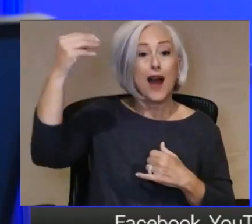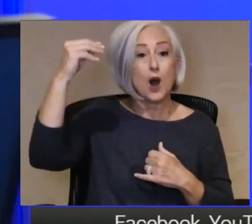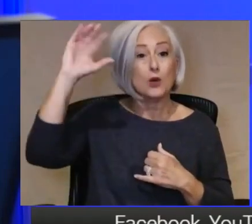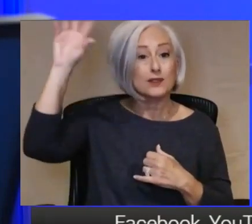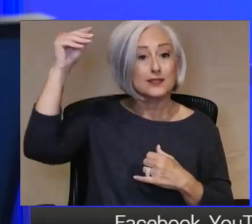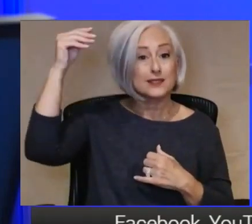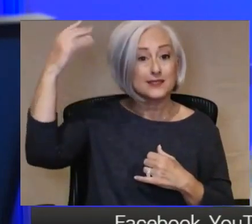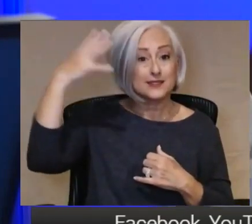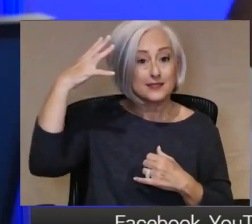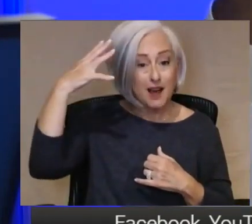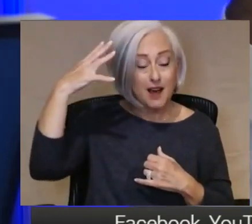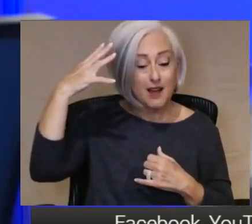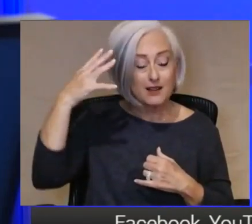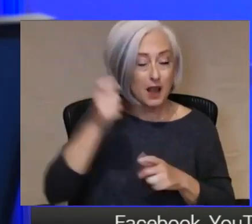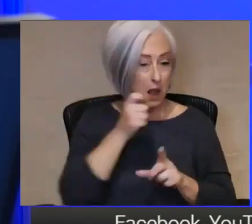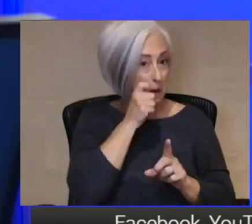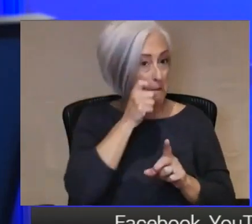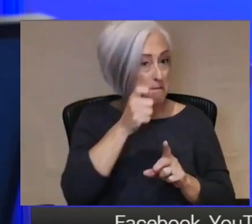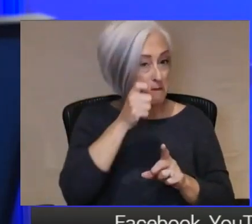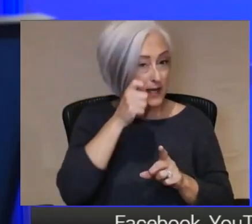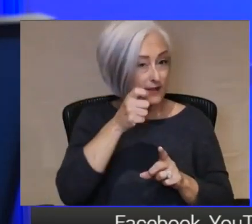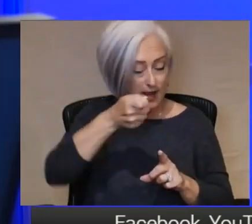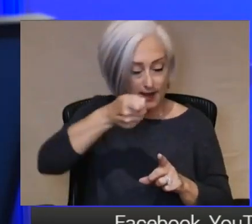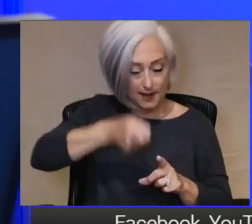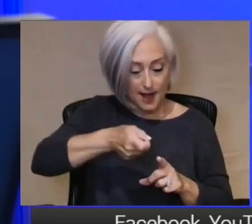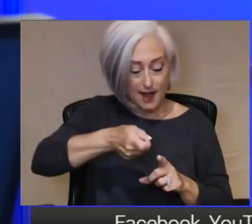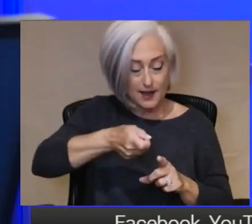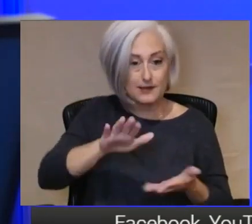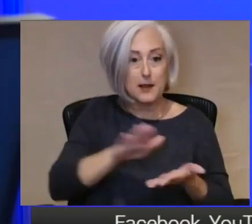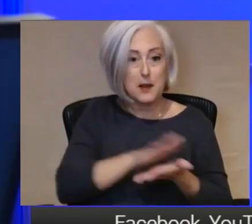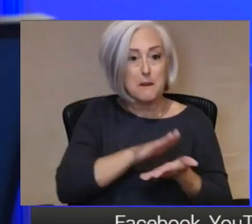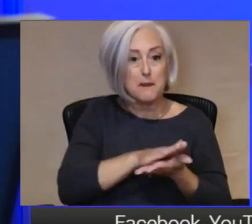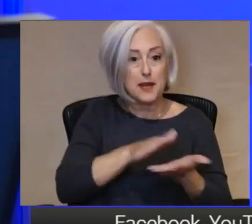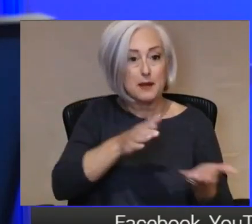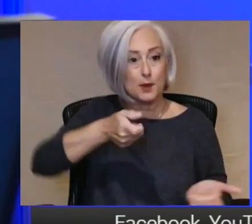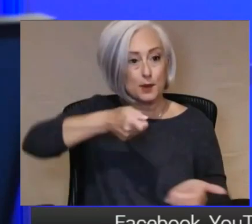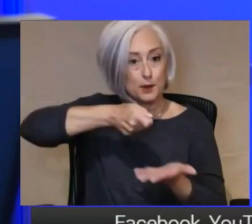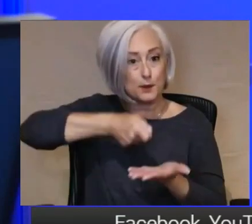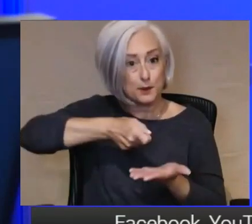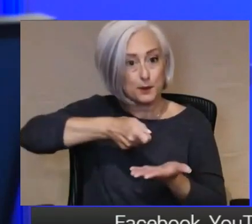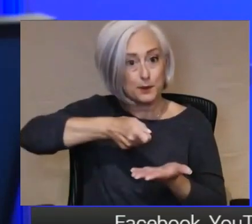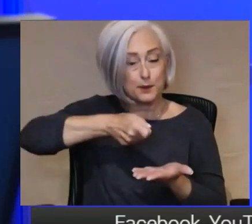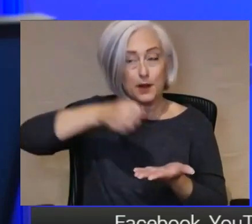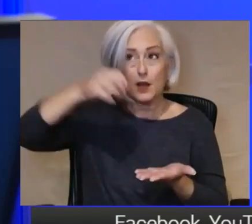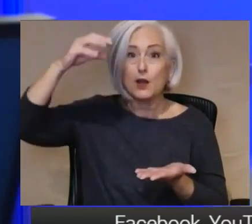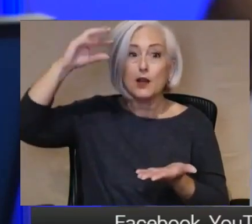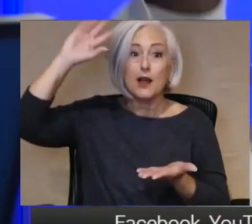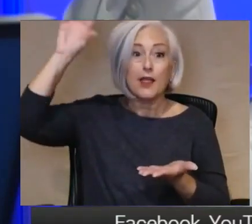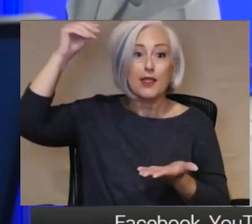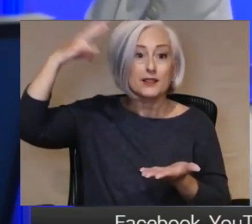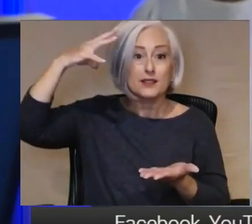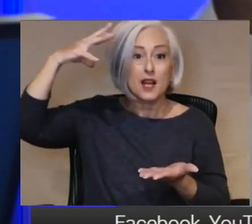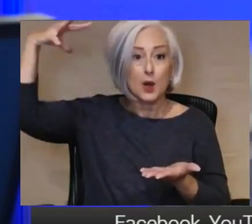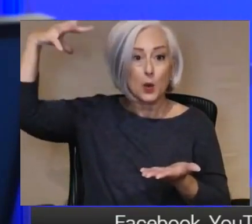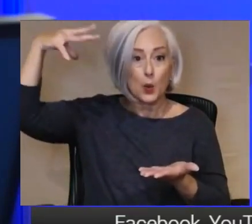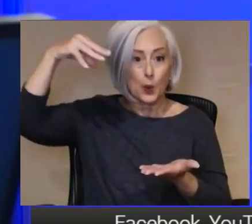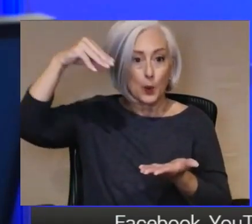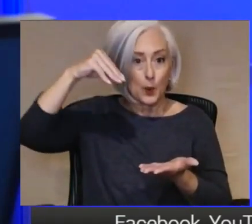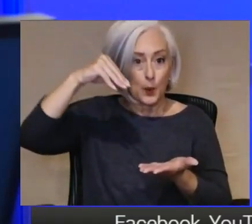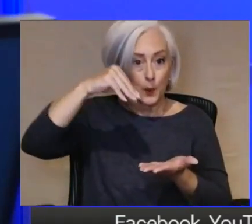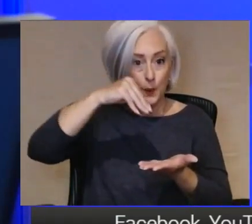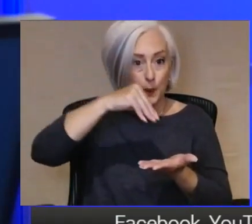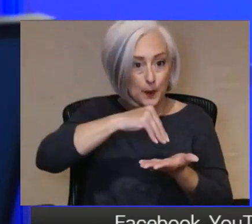paper underneath, and bring all the rays to one point and burn the paper. So it's similarly here, you are taking thousands